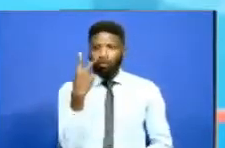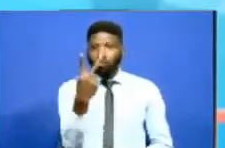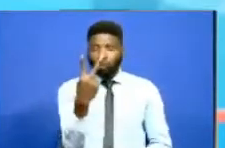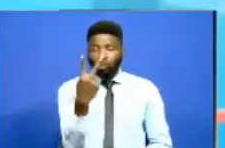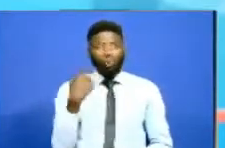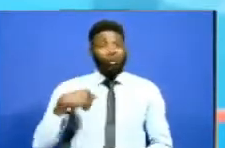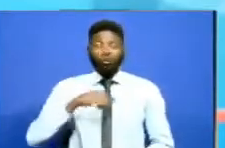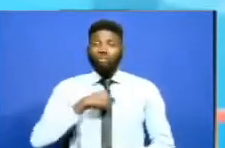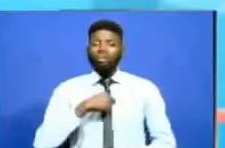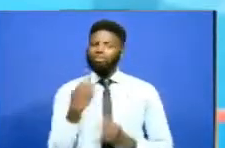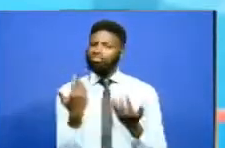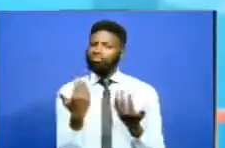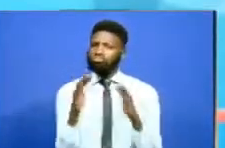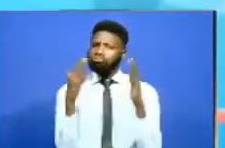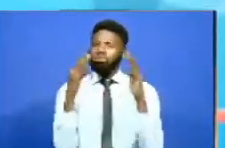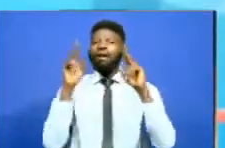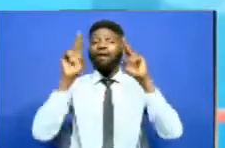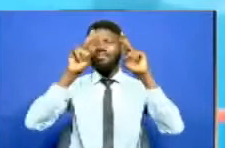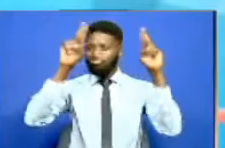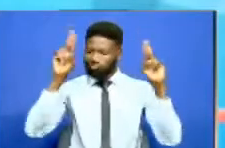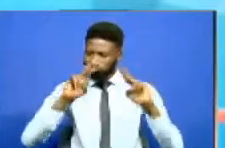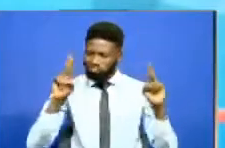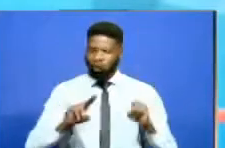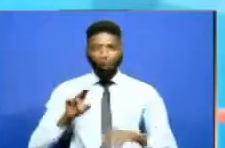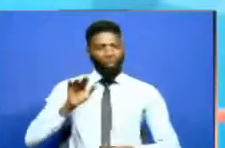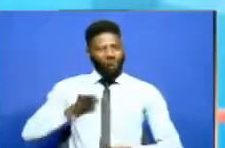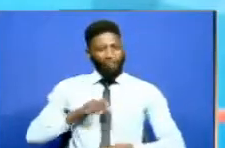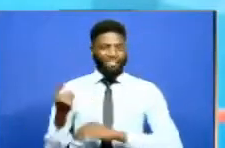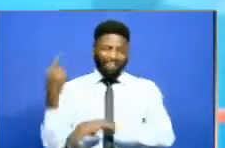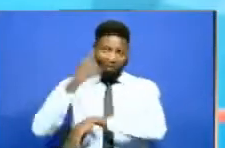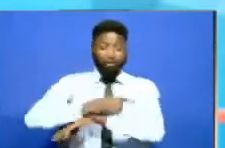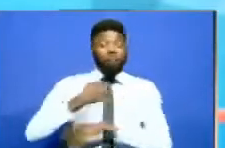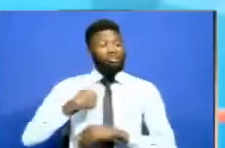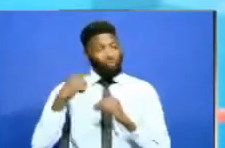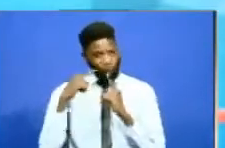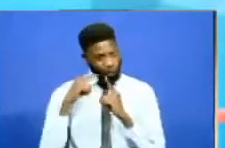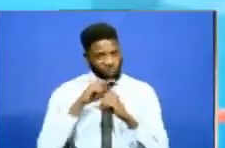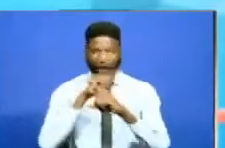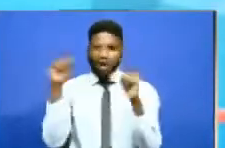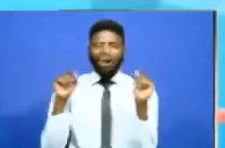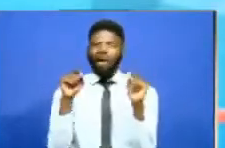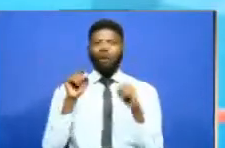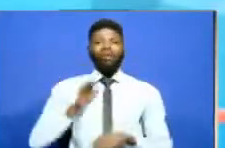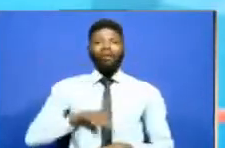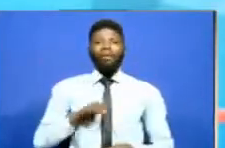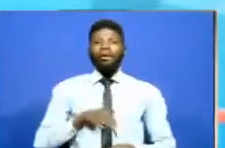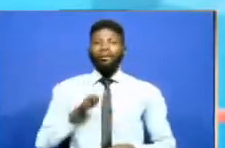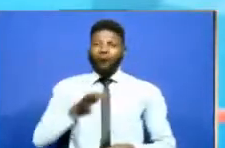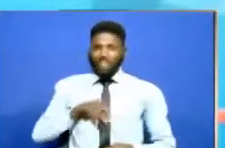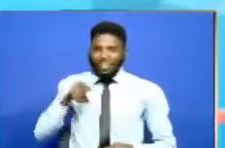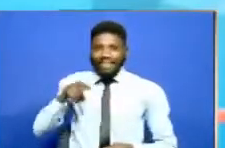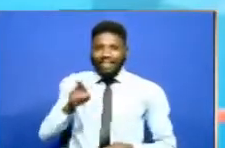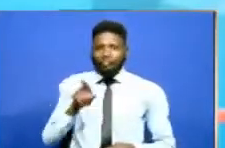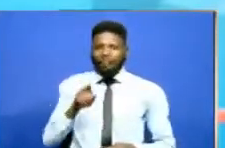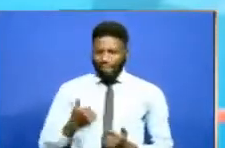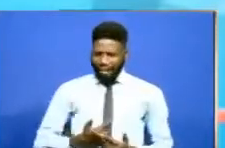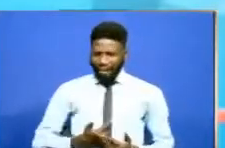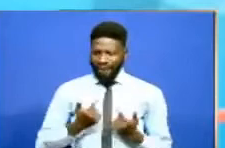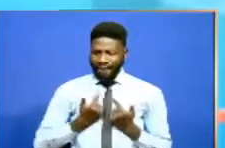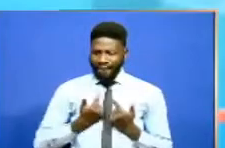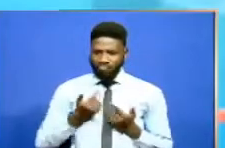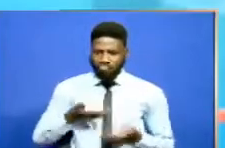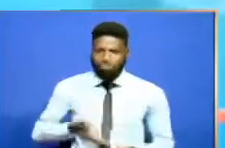International Women's Day. And this is the big message I told the women. Women are life givers. Imagine